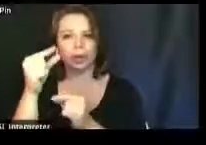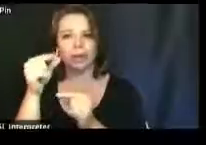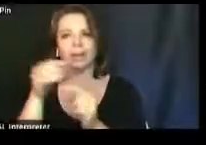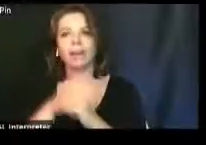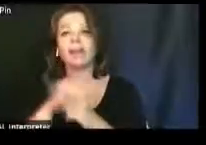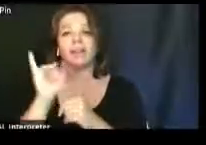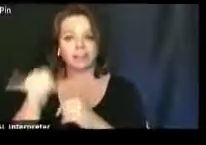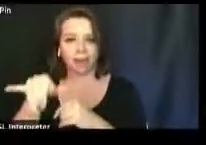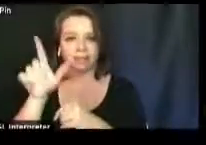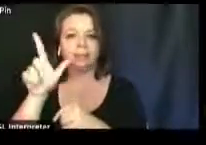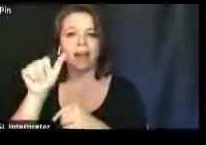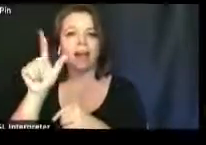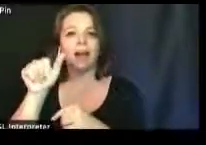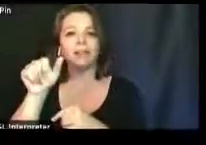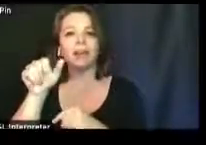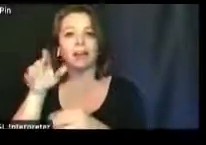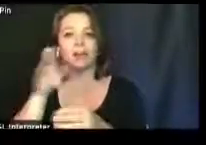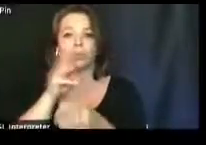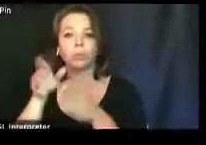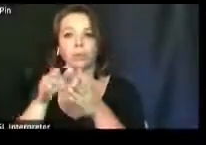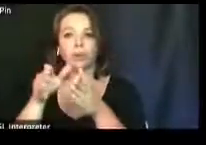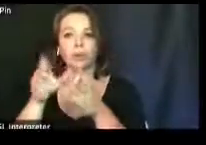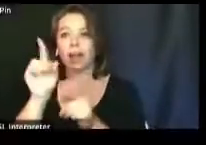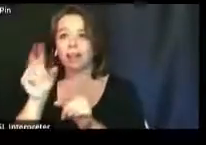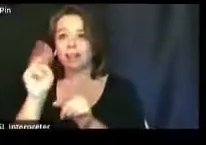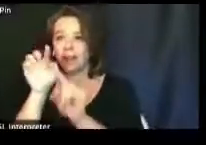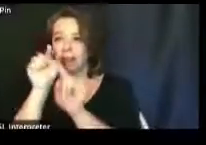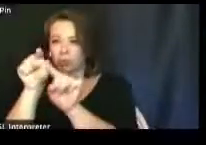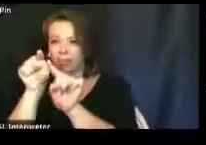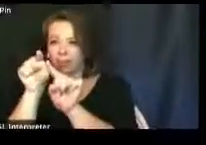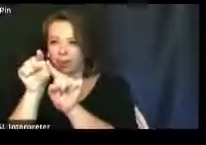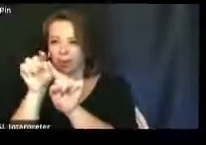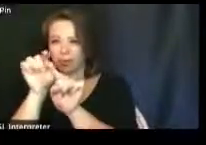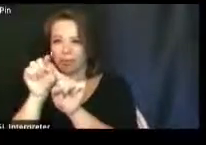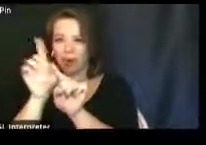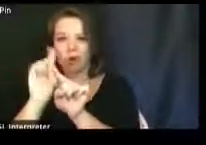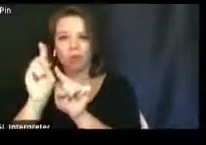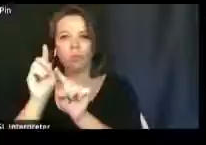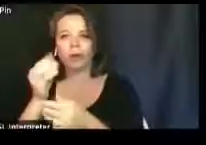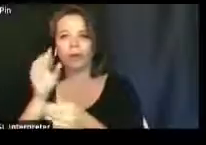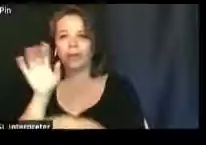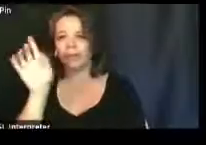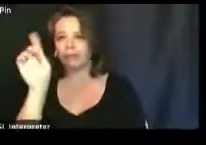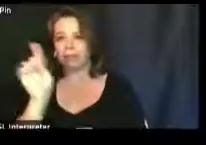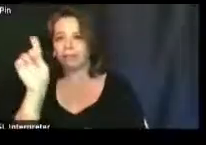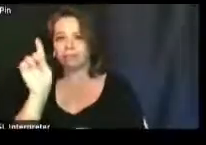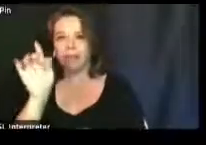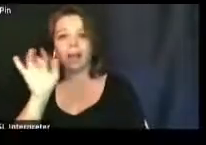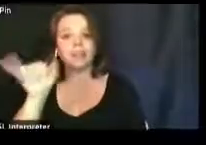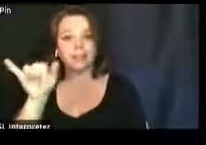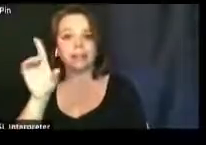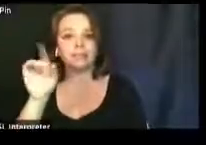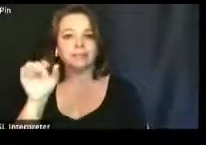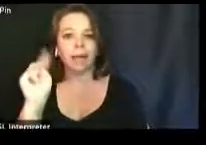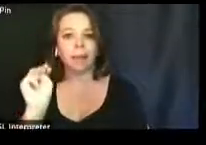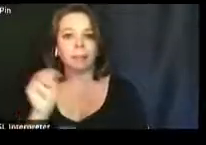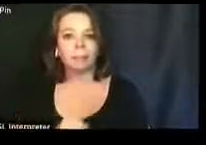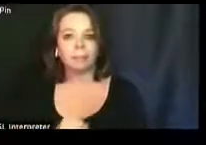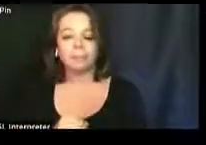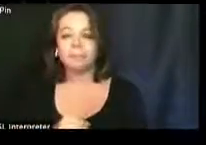River. And the dam is right there. Stop. Okay, right there where the wording is. That's where the dam is. So